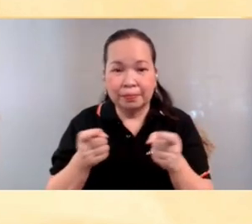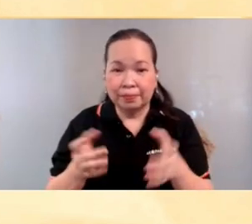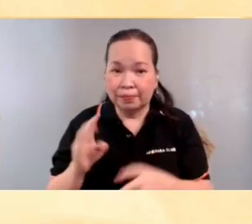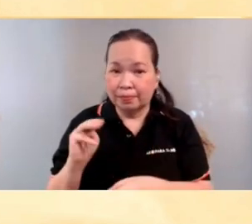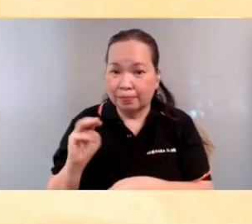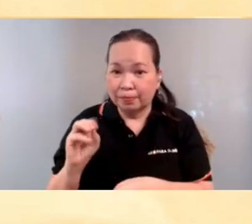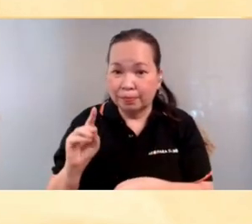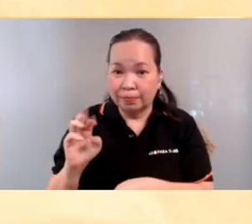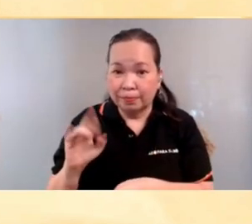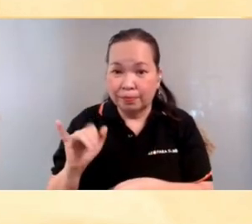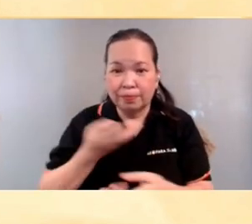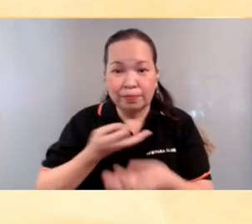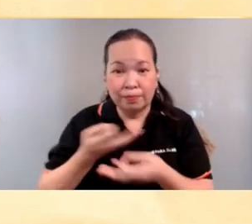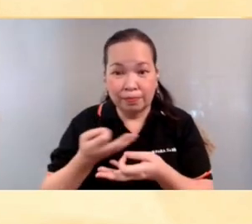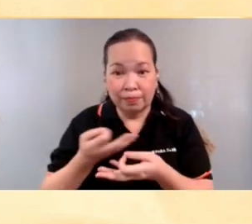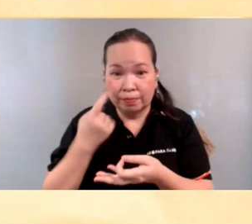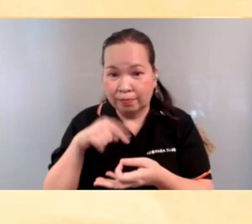Bata, Session 4.